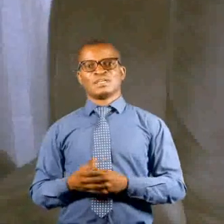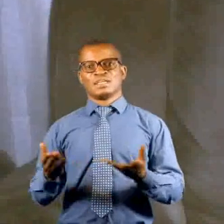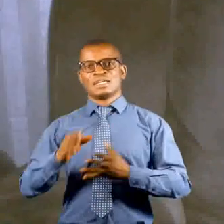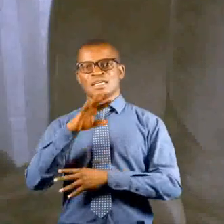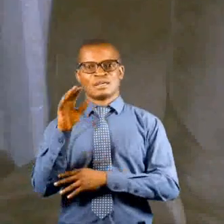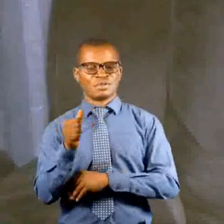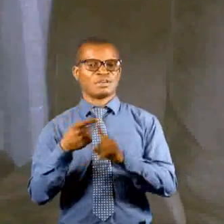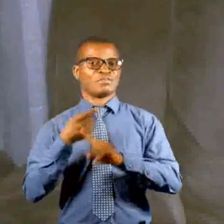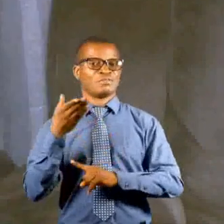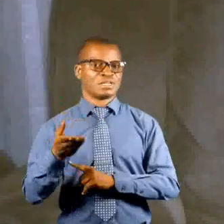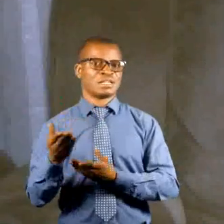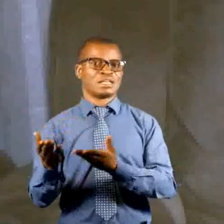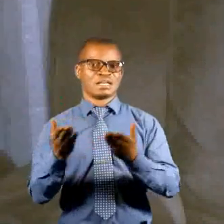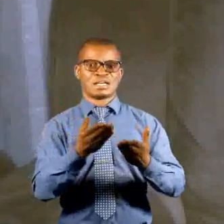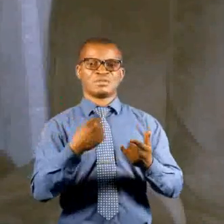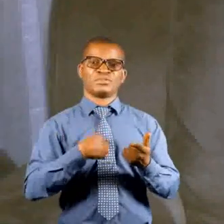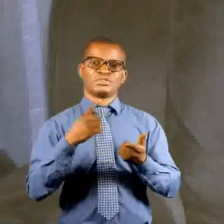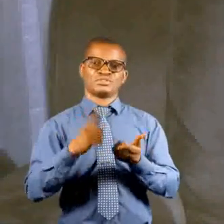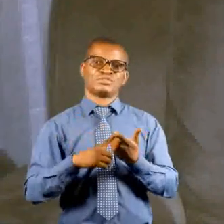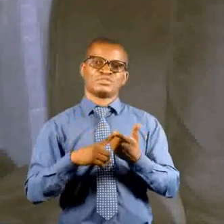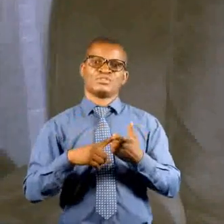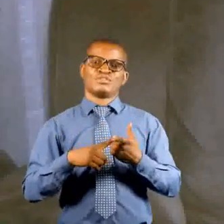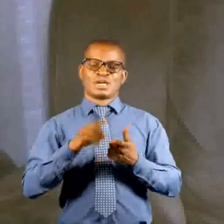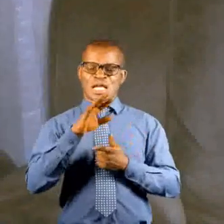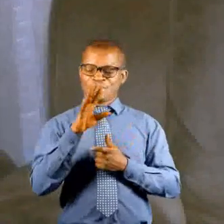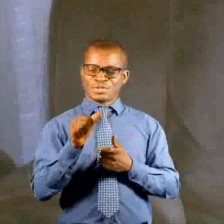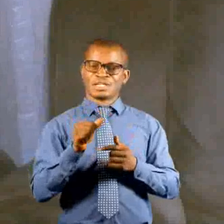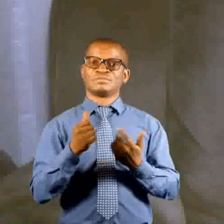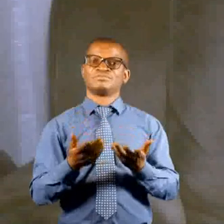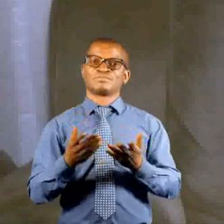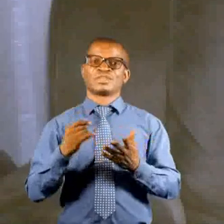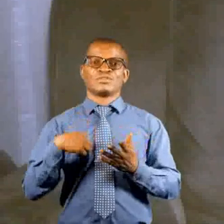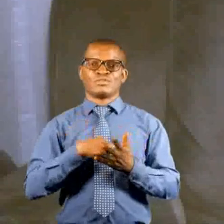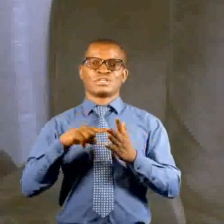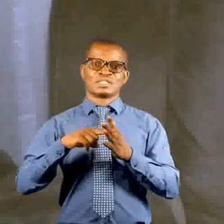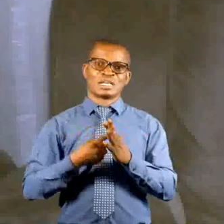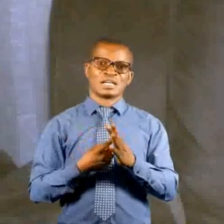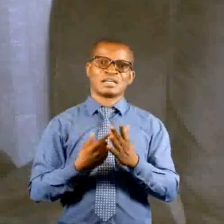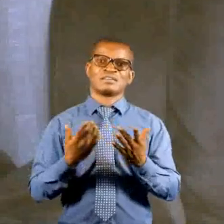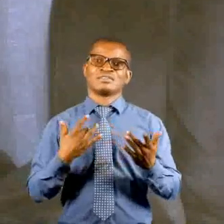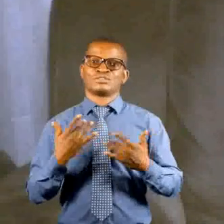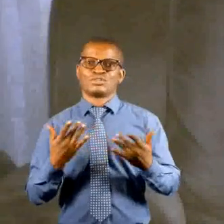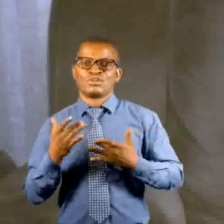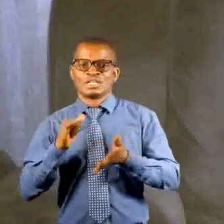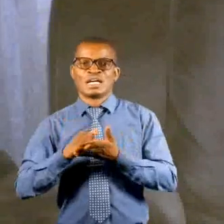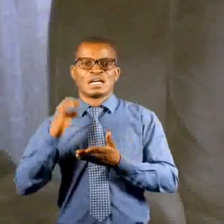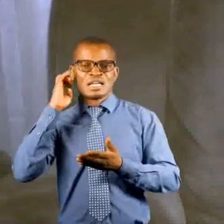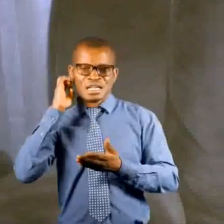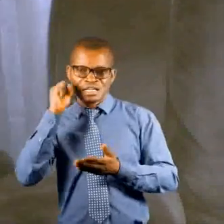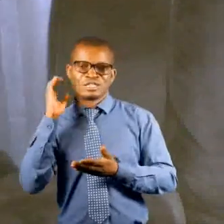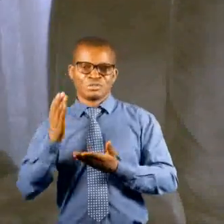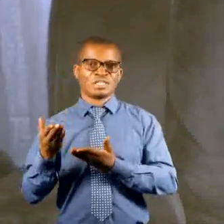taking me to the Abuja. Then from there, she now take me to the Abuja. Then when I start talking, she now said she will take